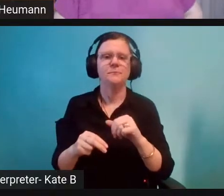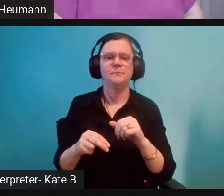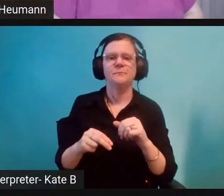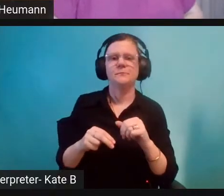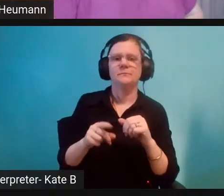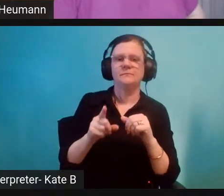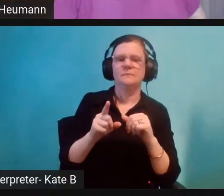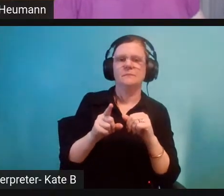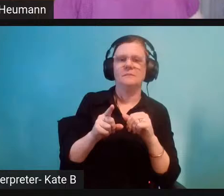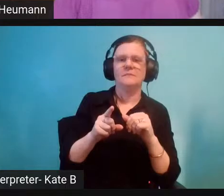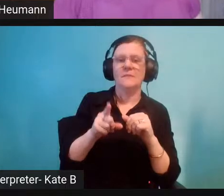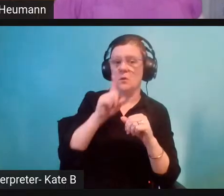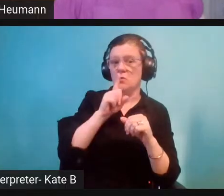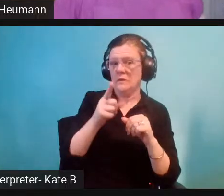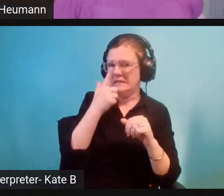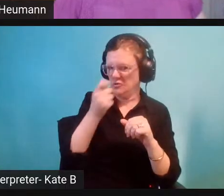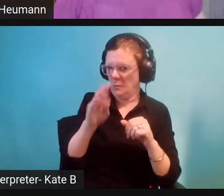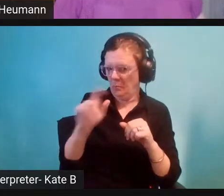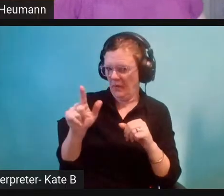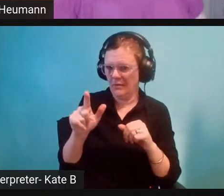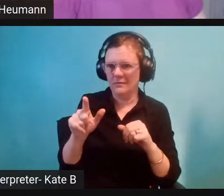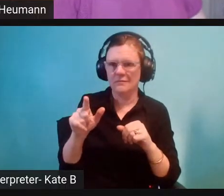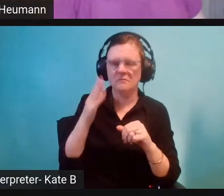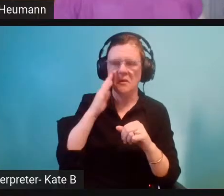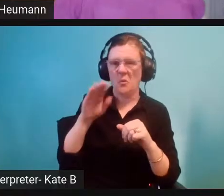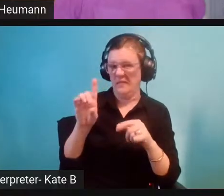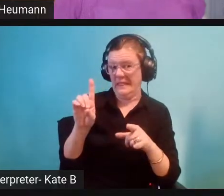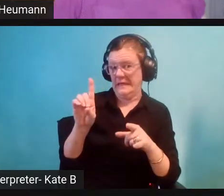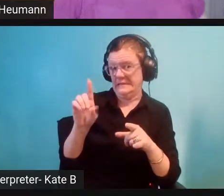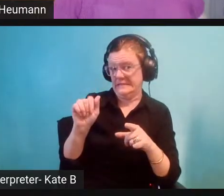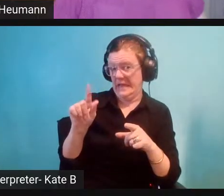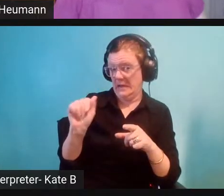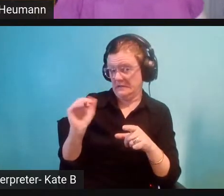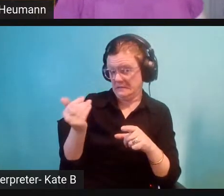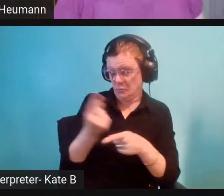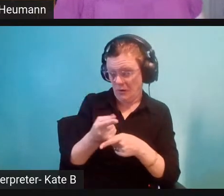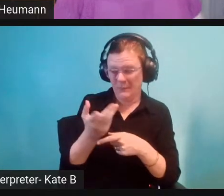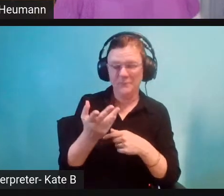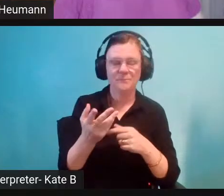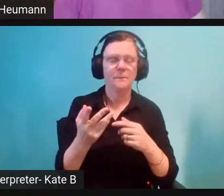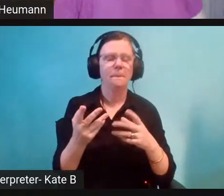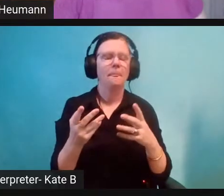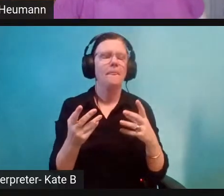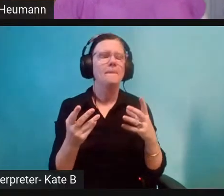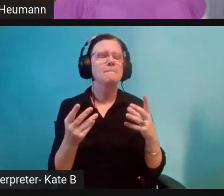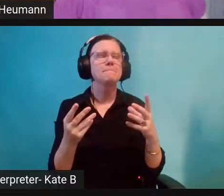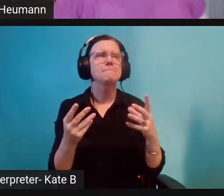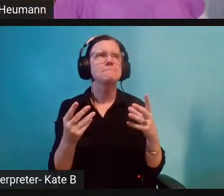this data, but I'm sure he's correct. But when you look at